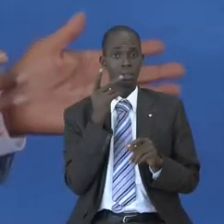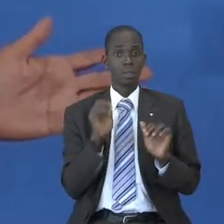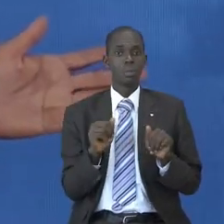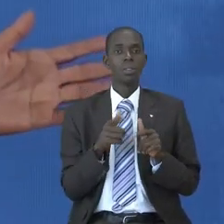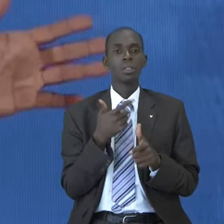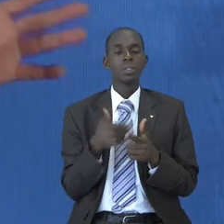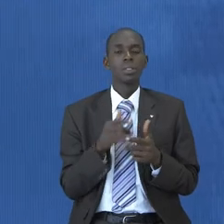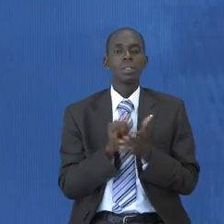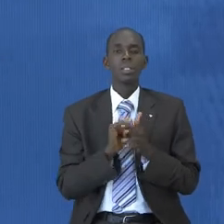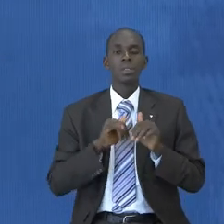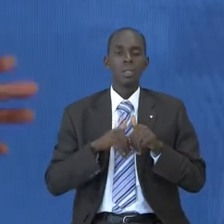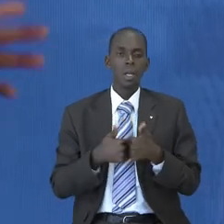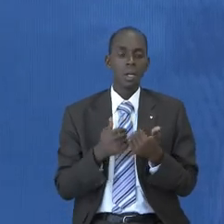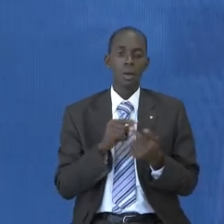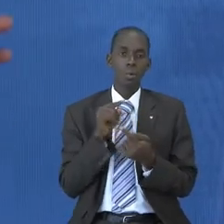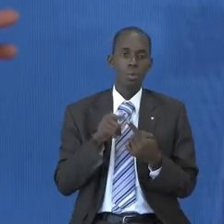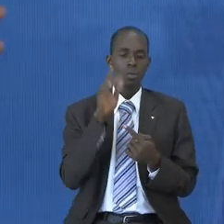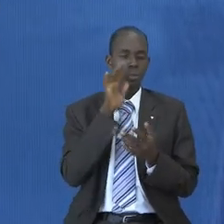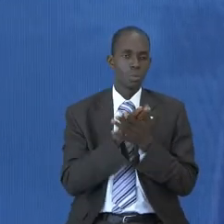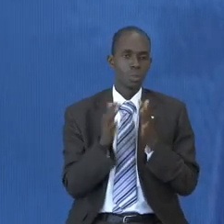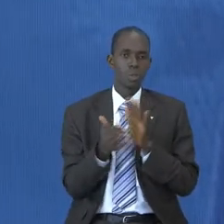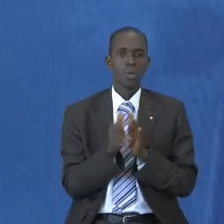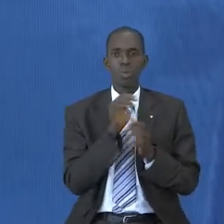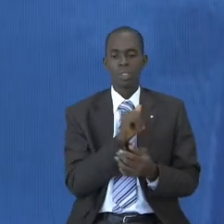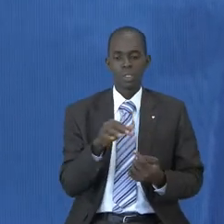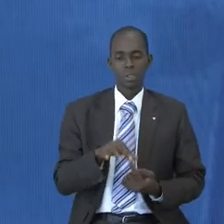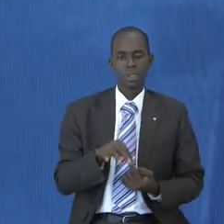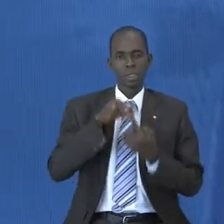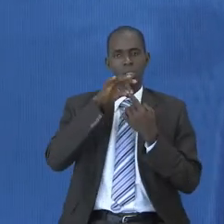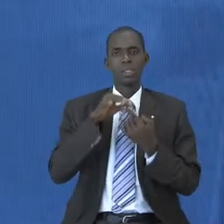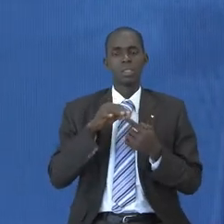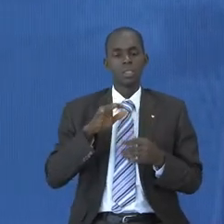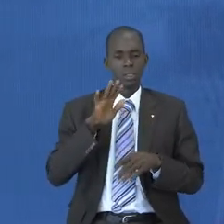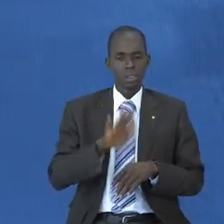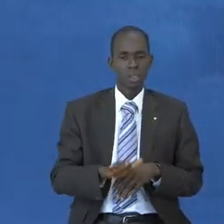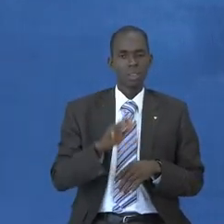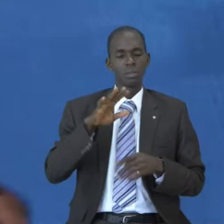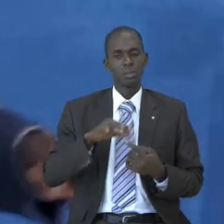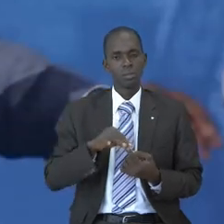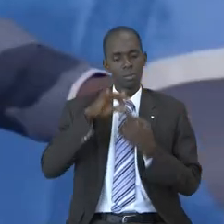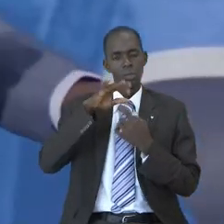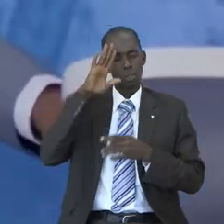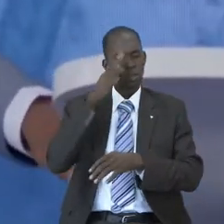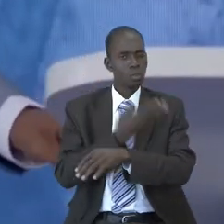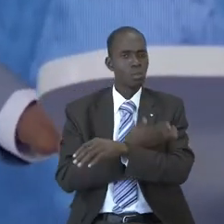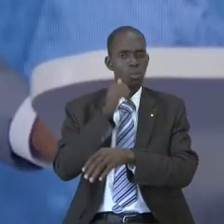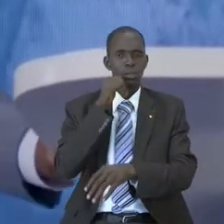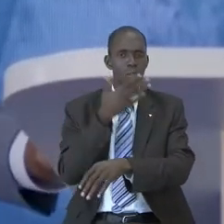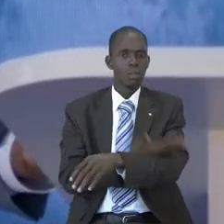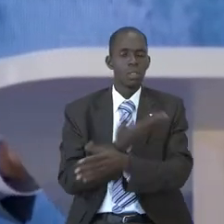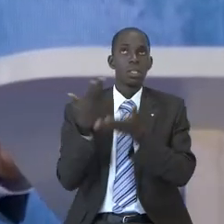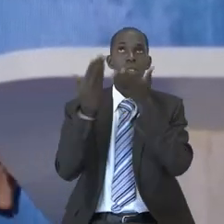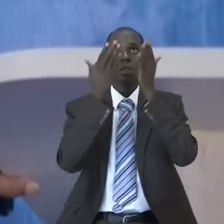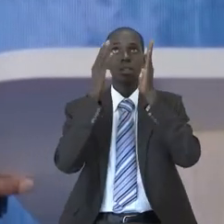you become a unique child of God, a unique son, a unique daughter, a unique